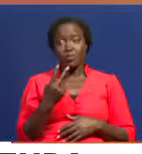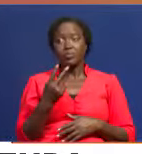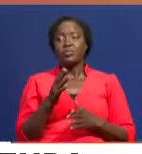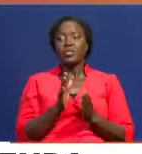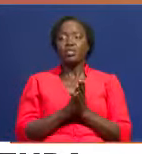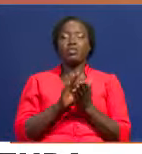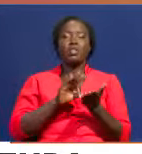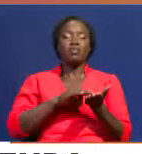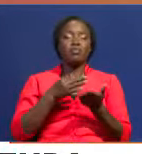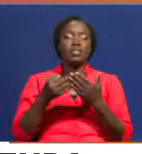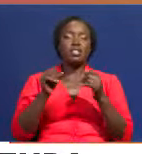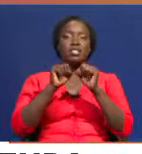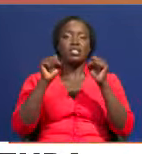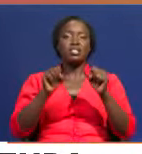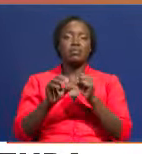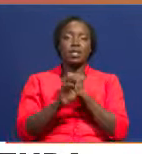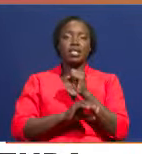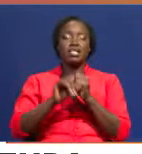model. A country